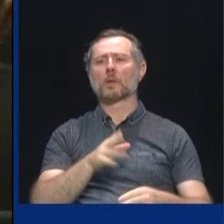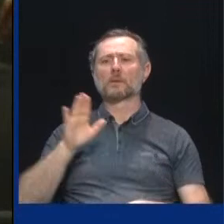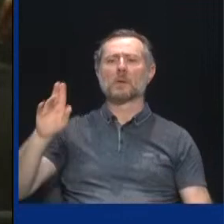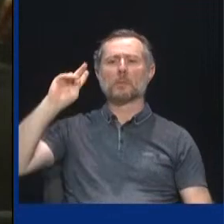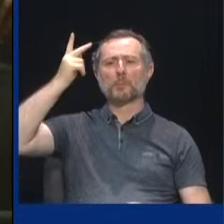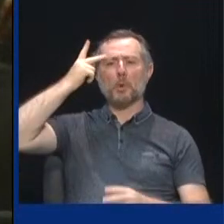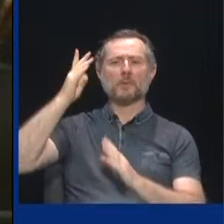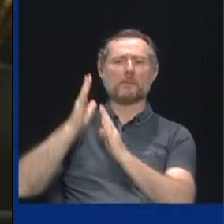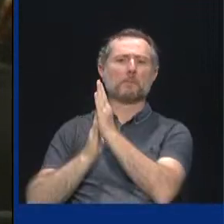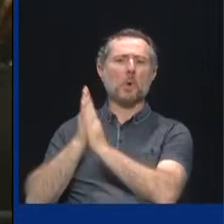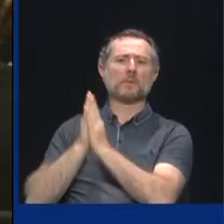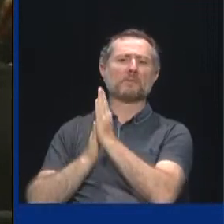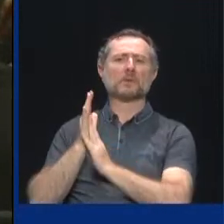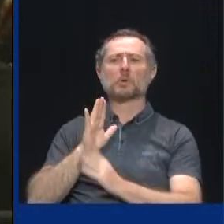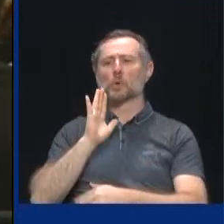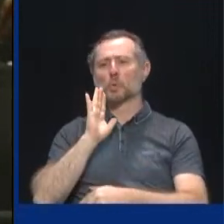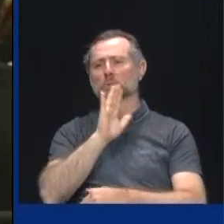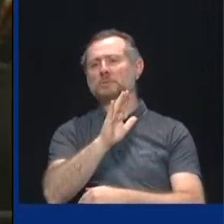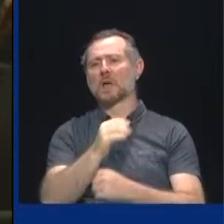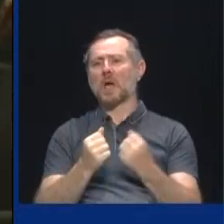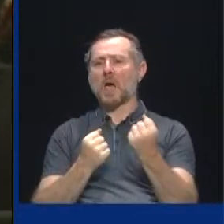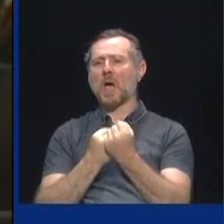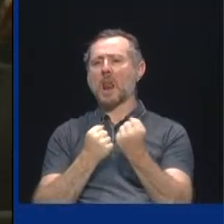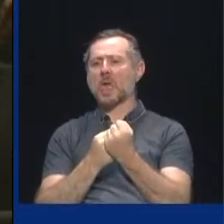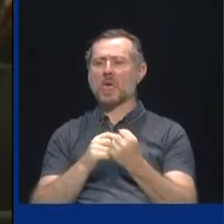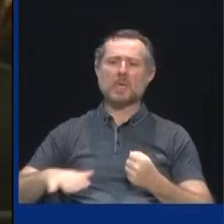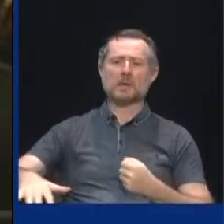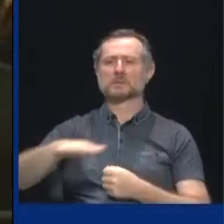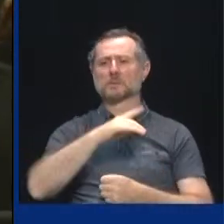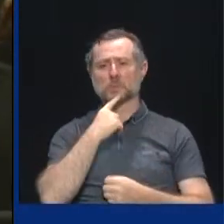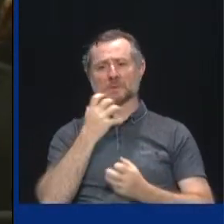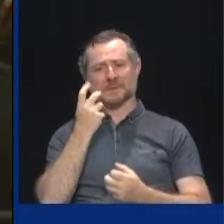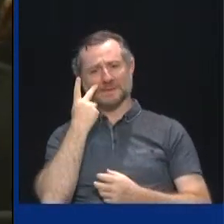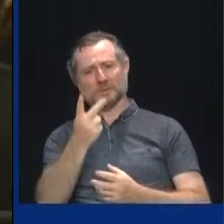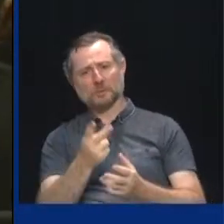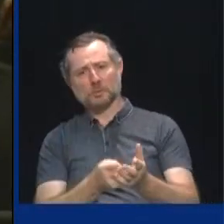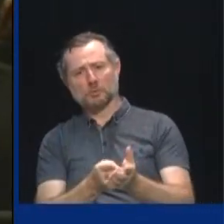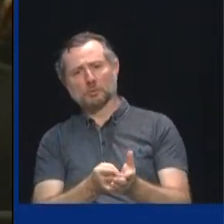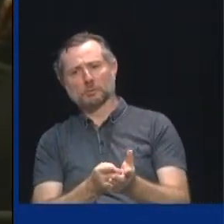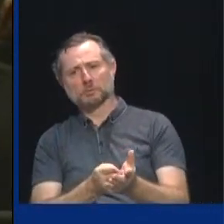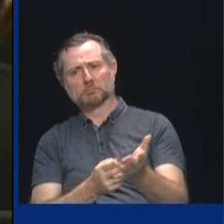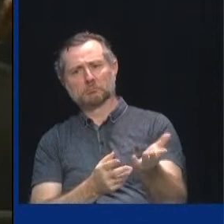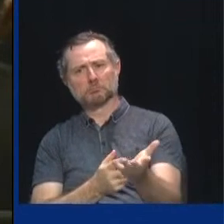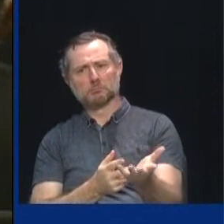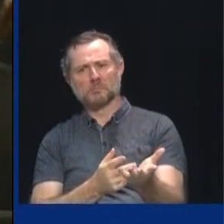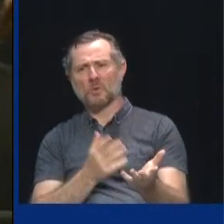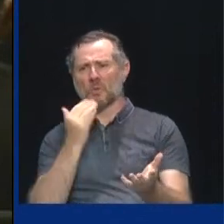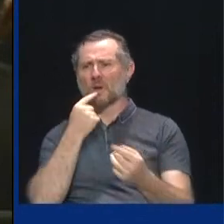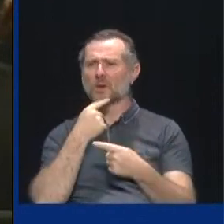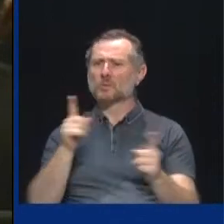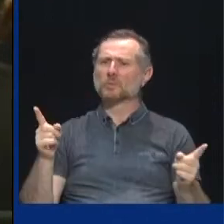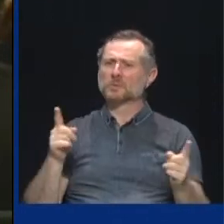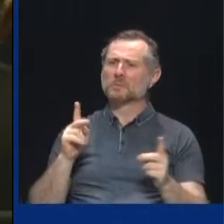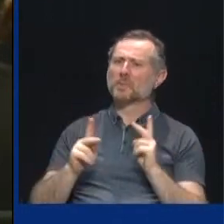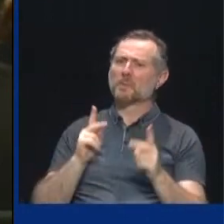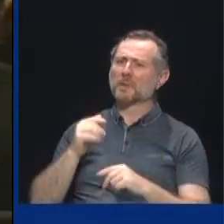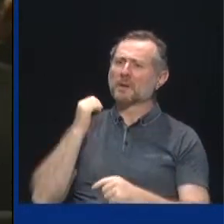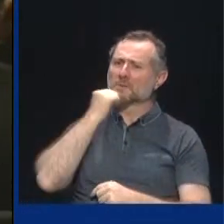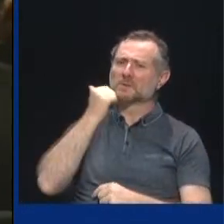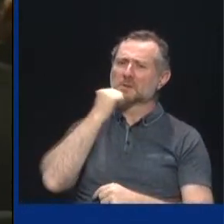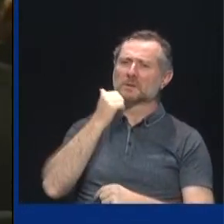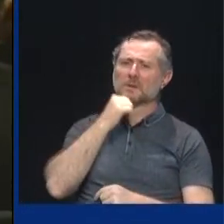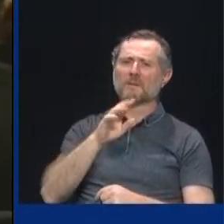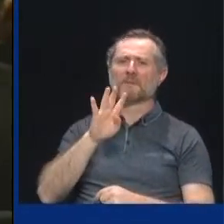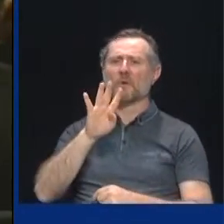people to support her integrity? And why are you telling the public every day that 43,000 New Yorkers have died of COVID